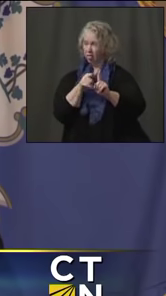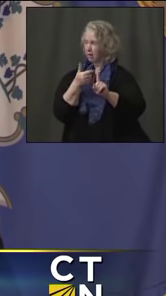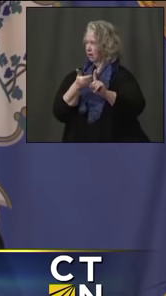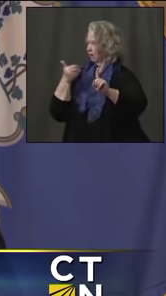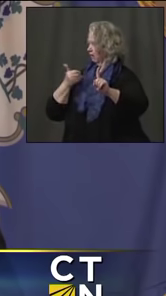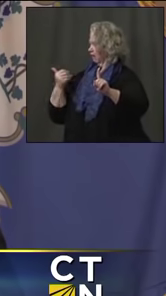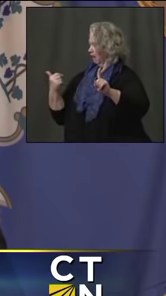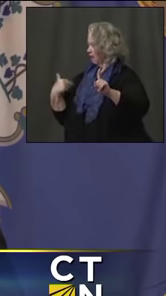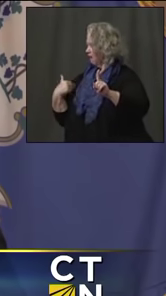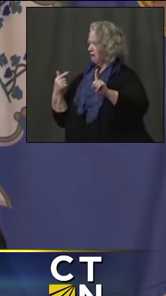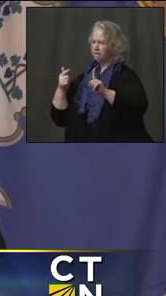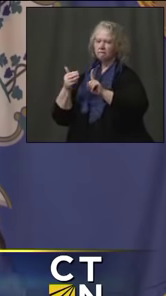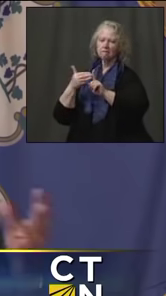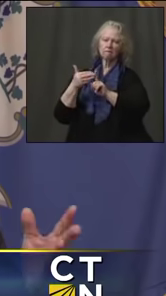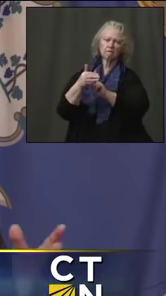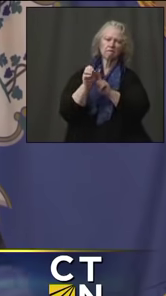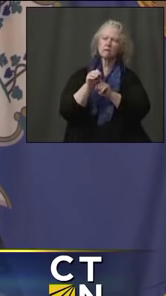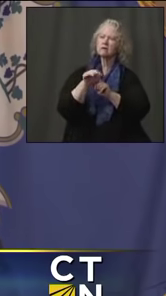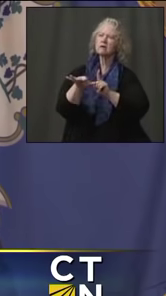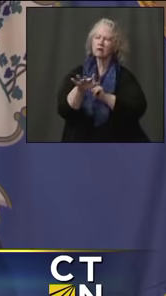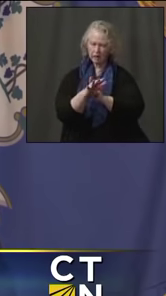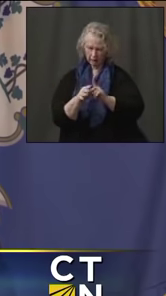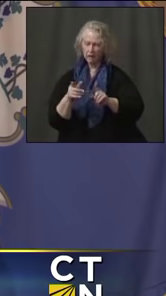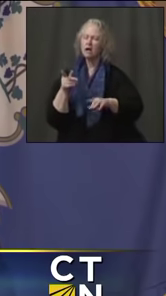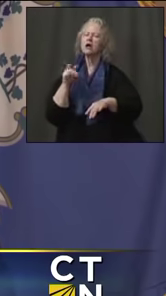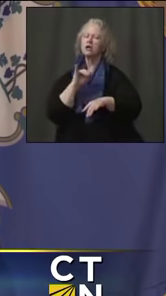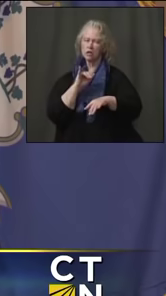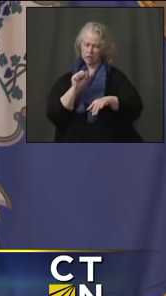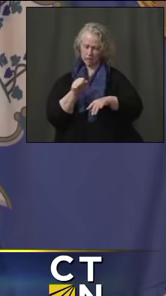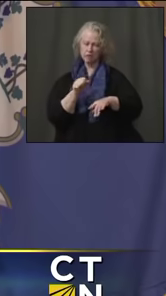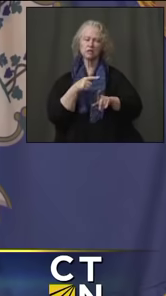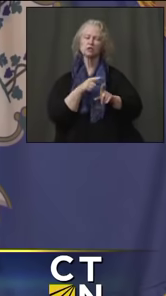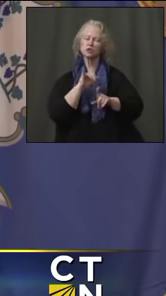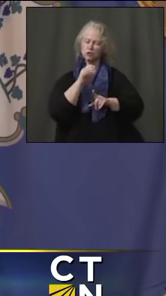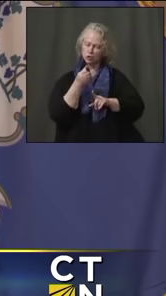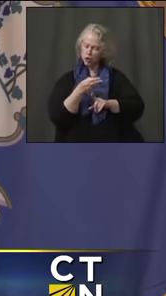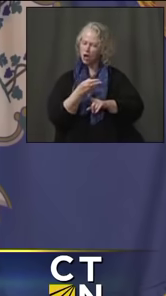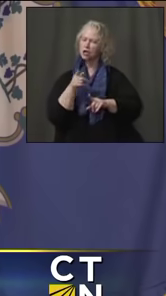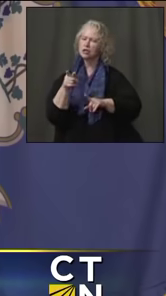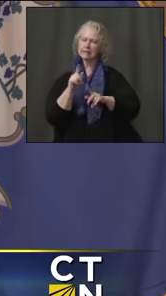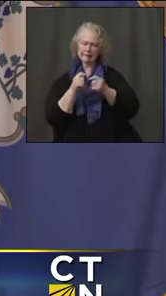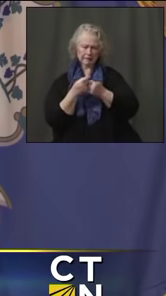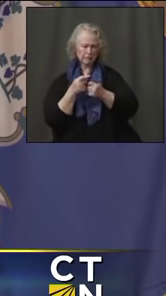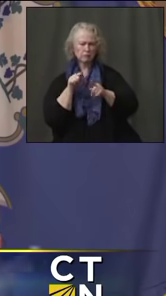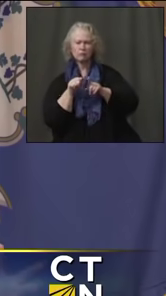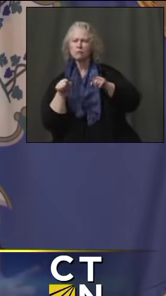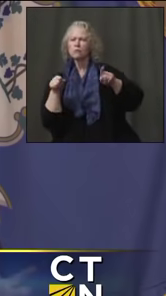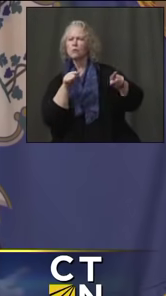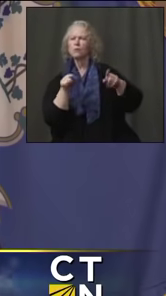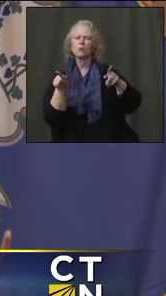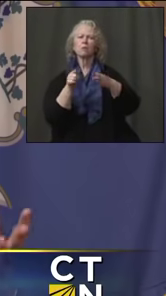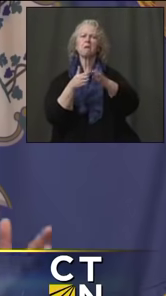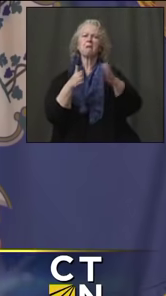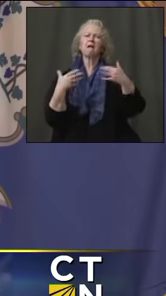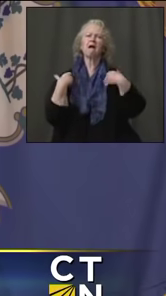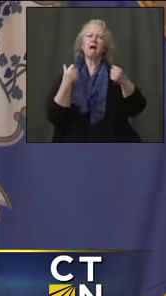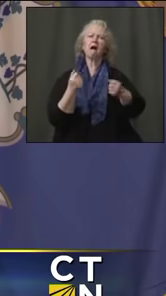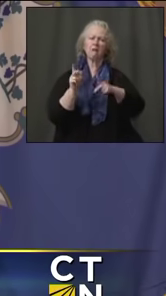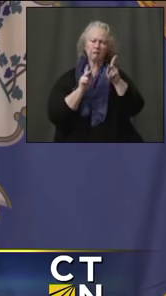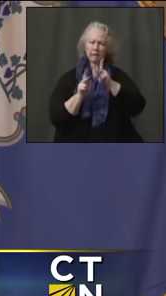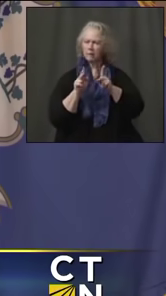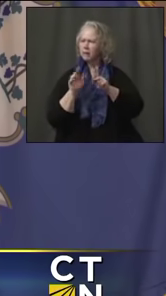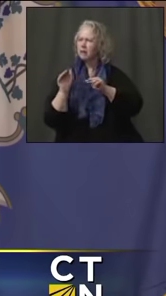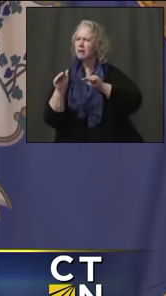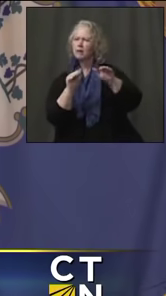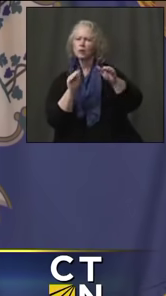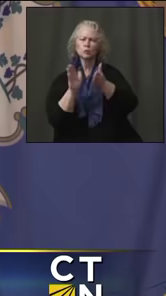our team are ramping up right now, going out to other public health folks, some in public health schools, seeing if we can get them allied with